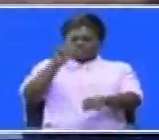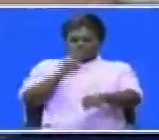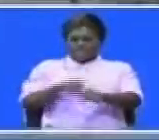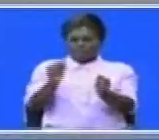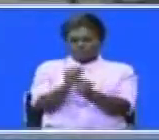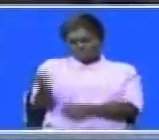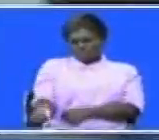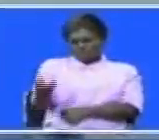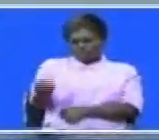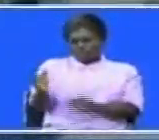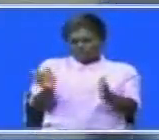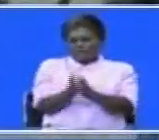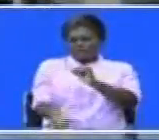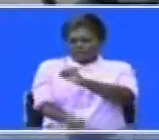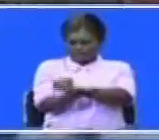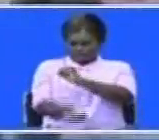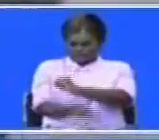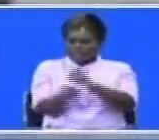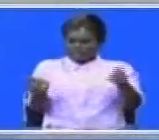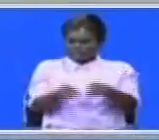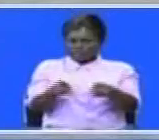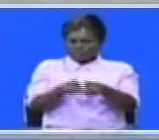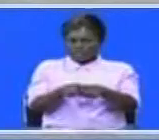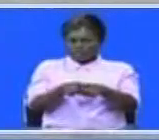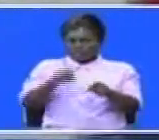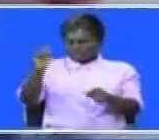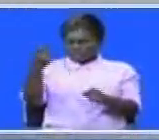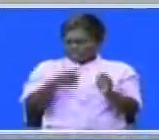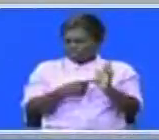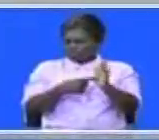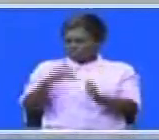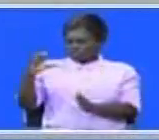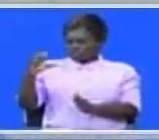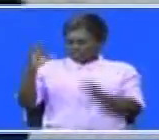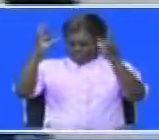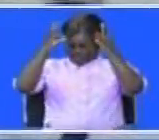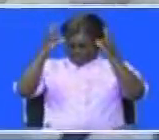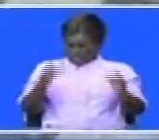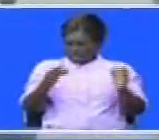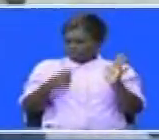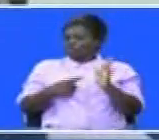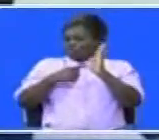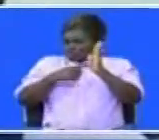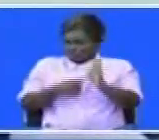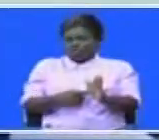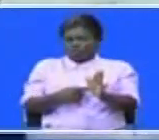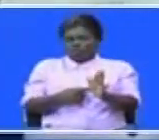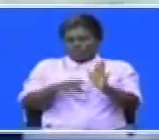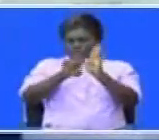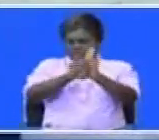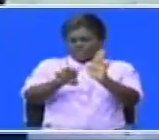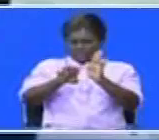travel advisories. And rather than just tell tourists of what Kenya has to offer, the CS decided to lead by example and show them. I think there's